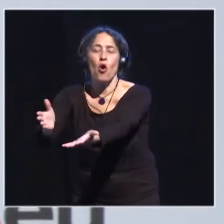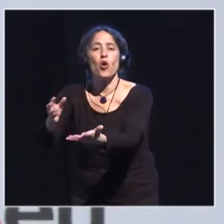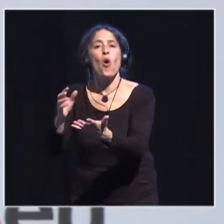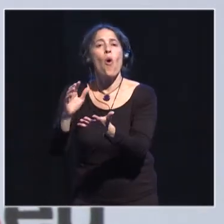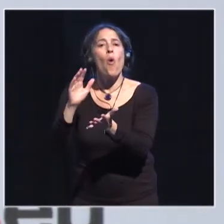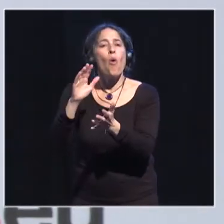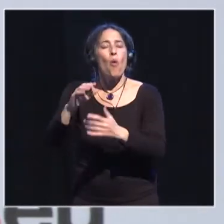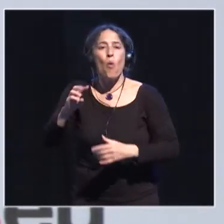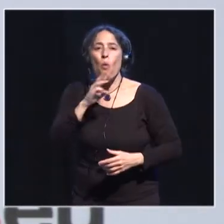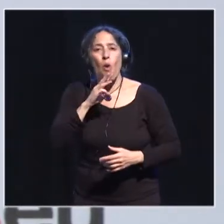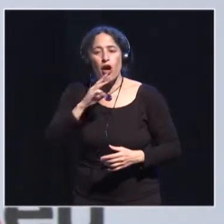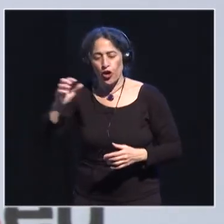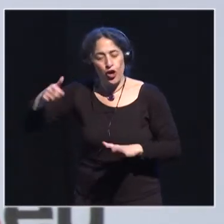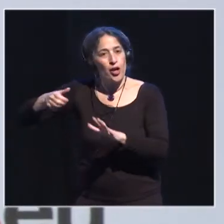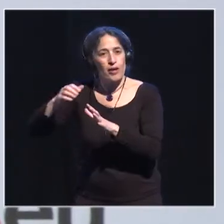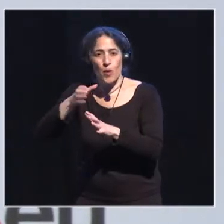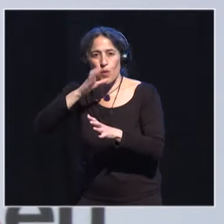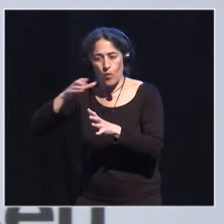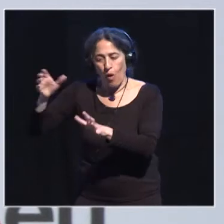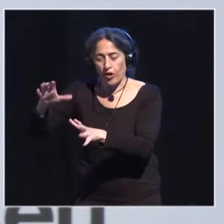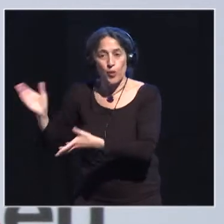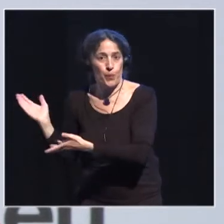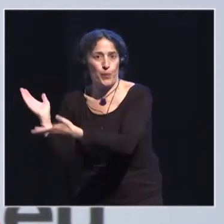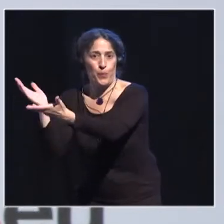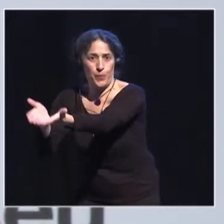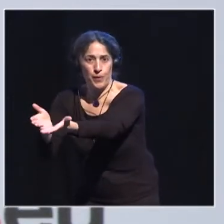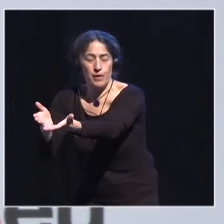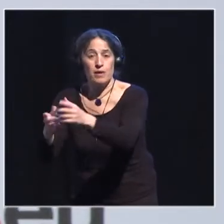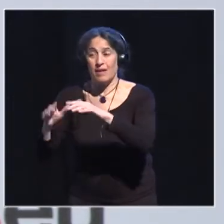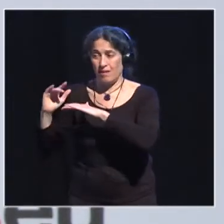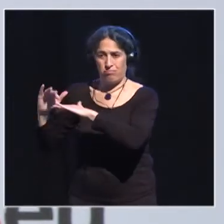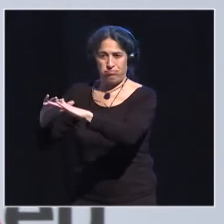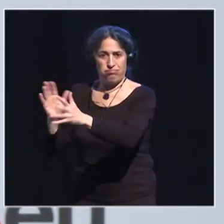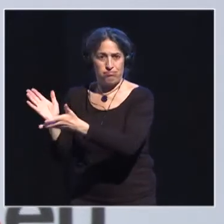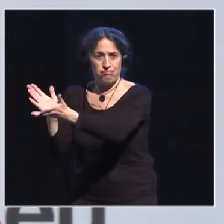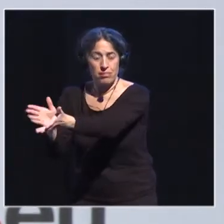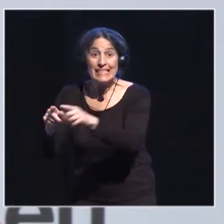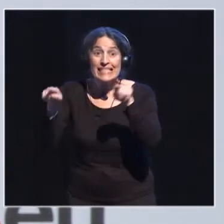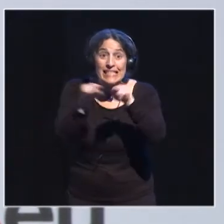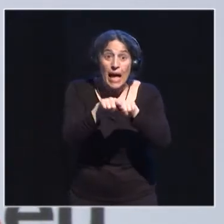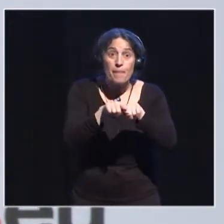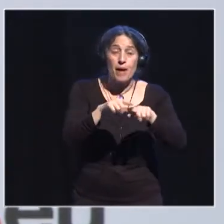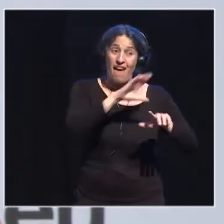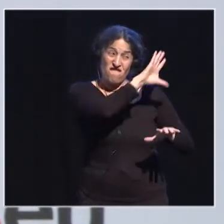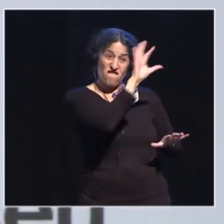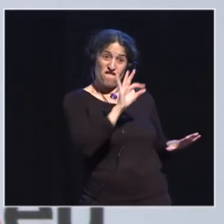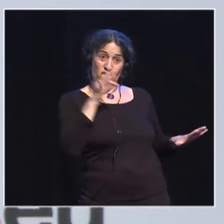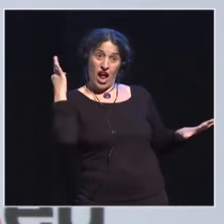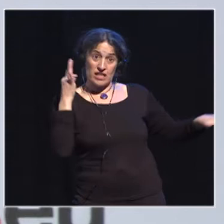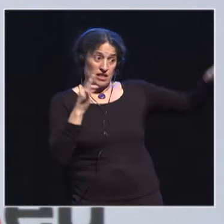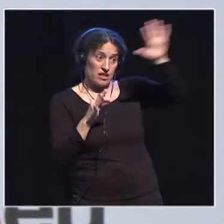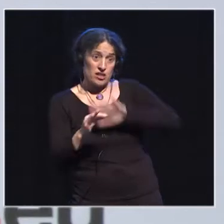Now, if you actually can deploy infrastructure and technology that can enable the better management of this resource,